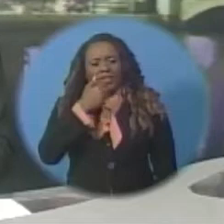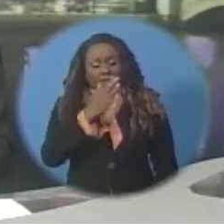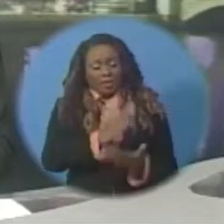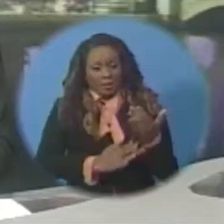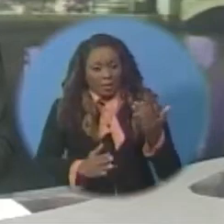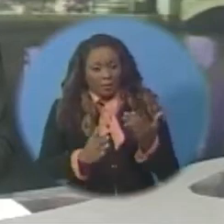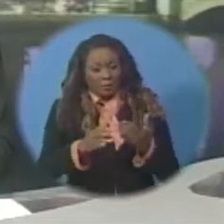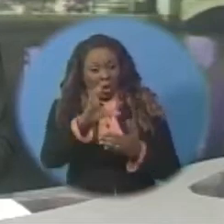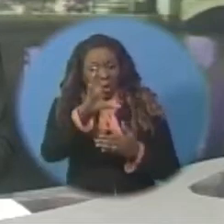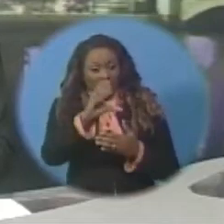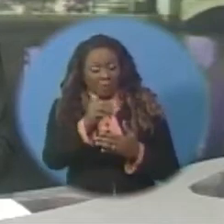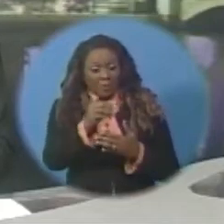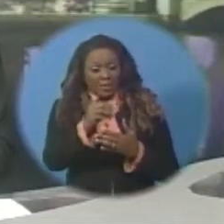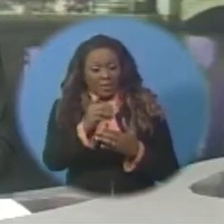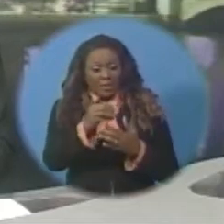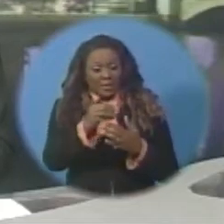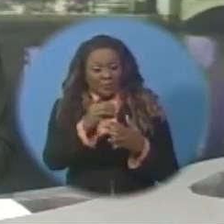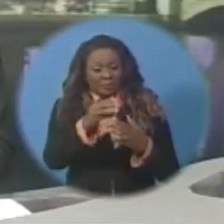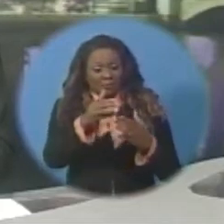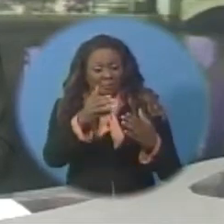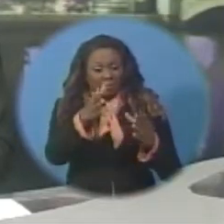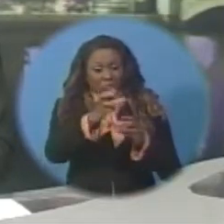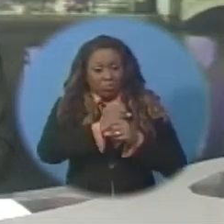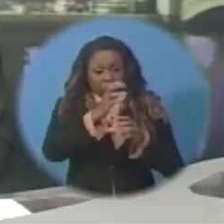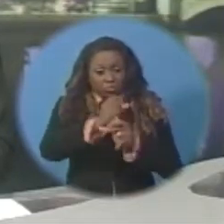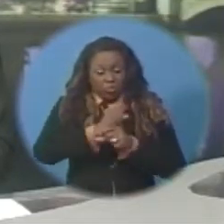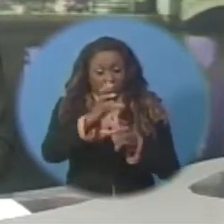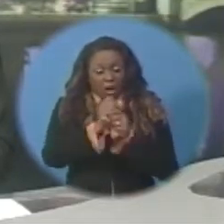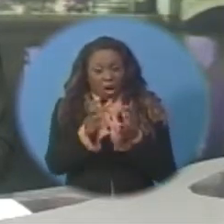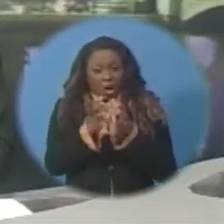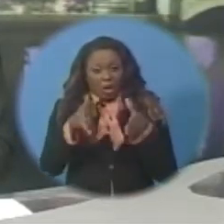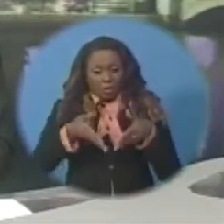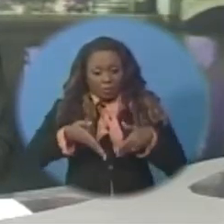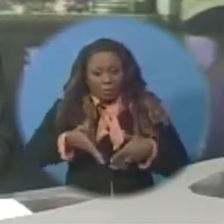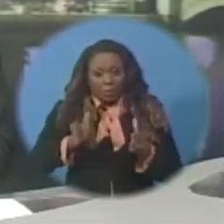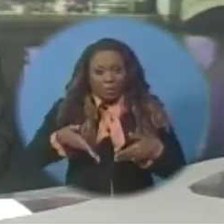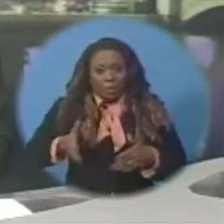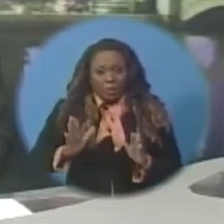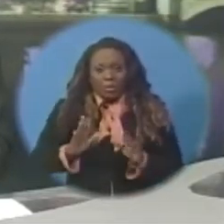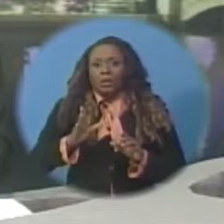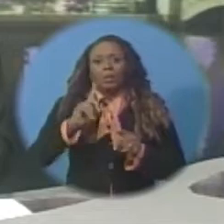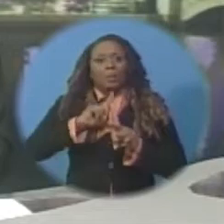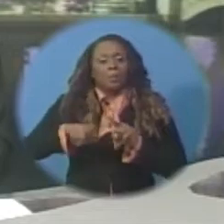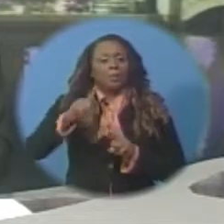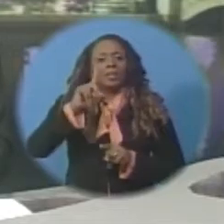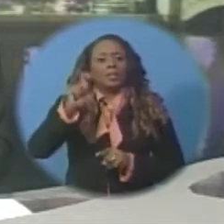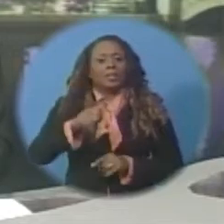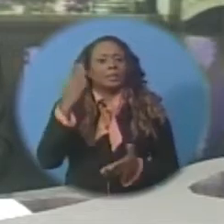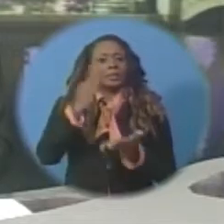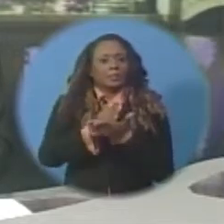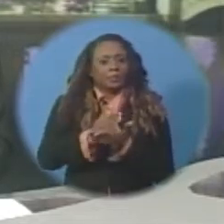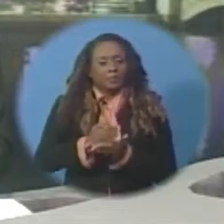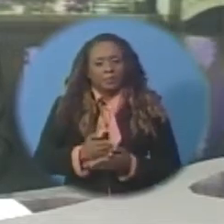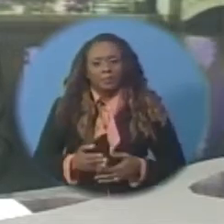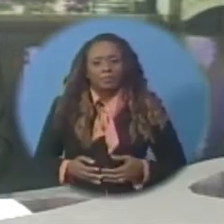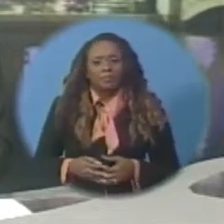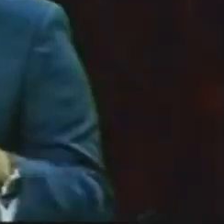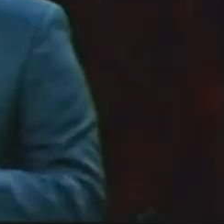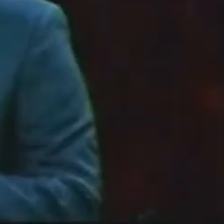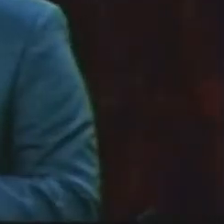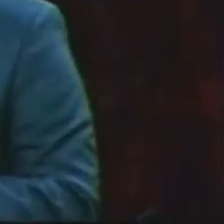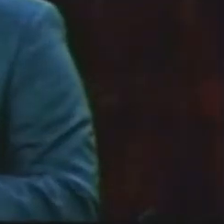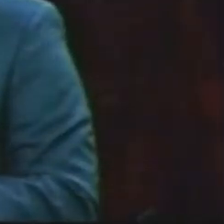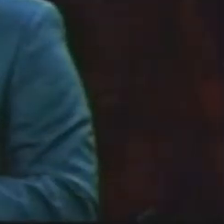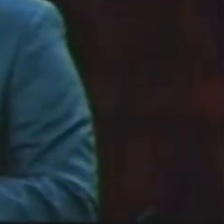concessions. This is to ensure the maximum amount of foreign exchange due to government is received. Ryan Broom has more.